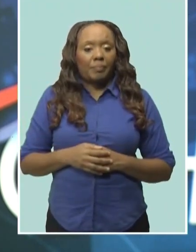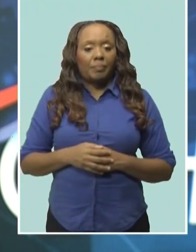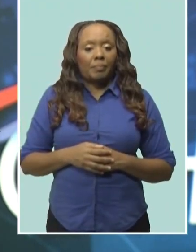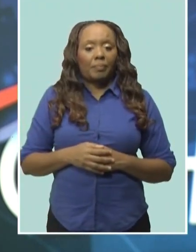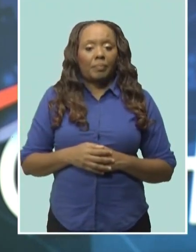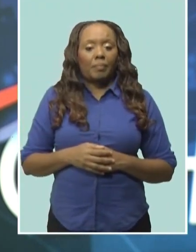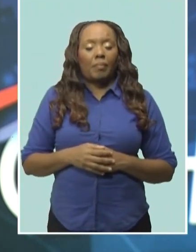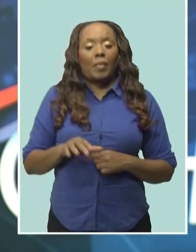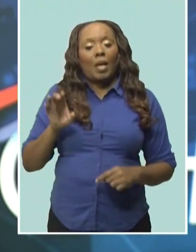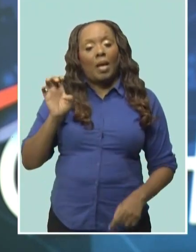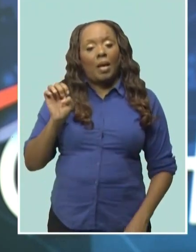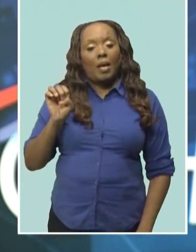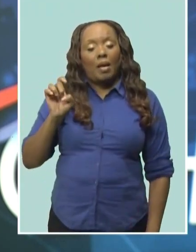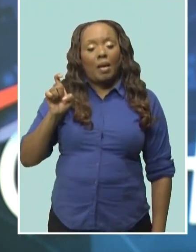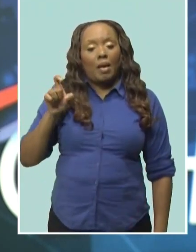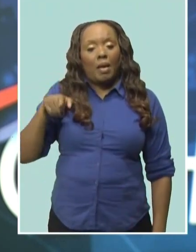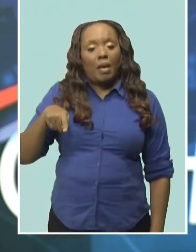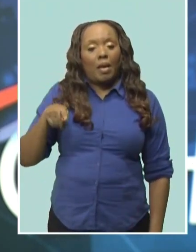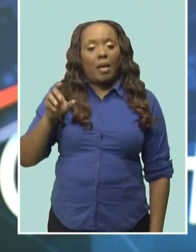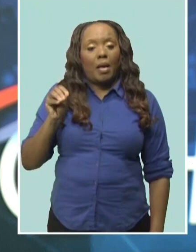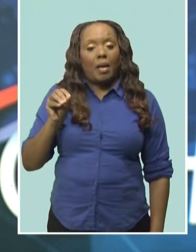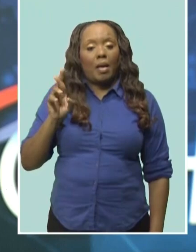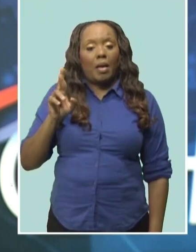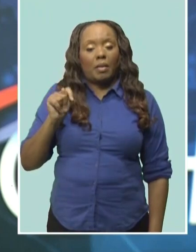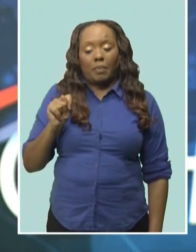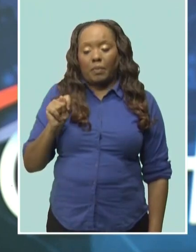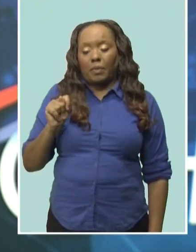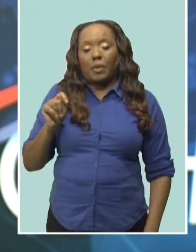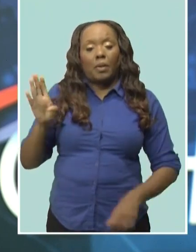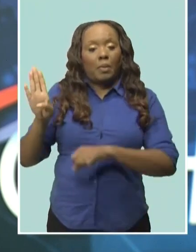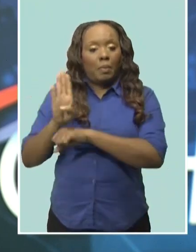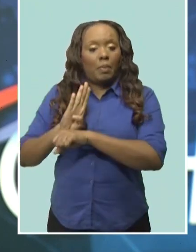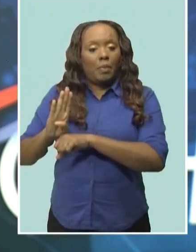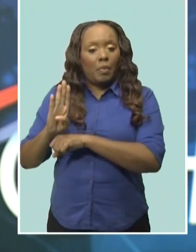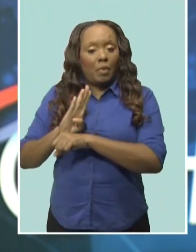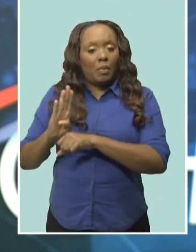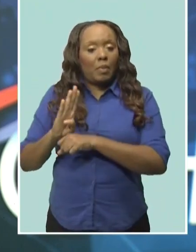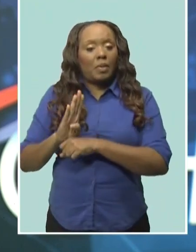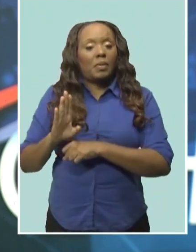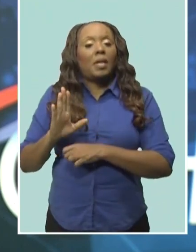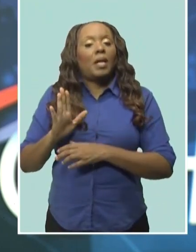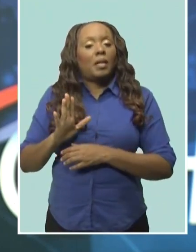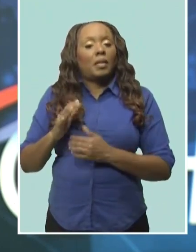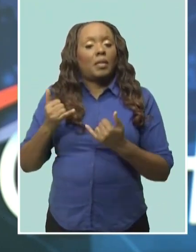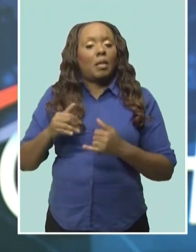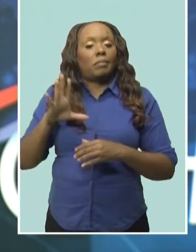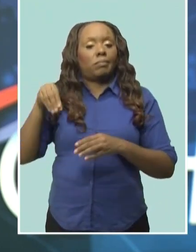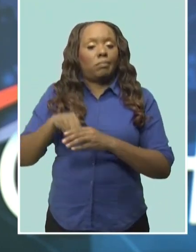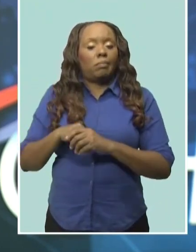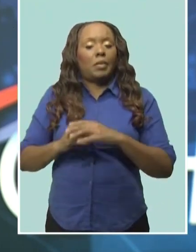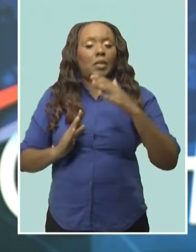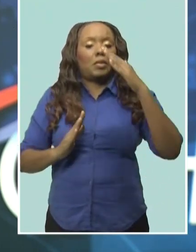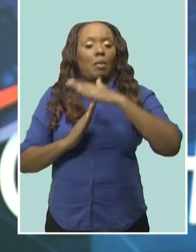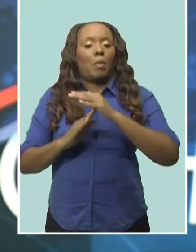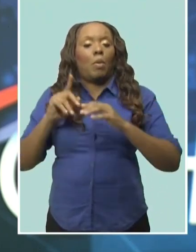Executives from Export Barbados have earned a place in the global top 100 of the most influential people of African descent, export and international